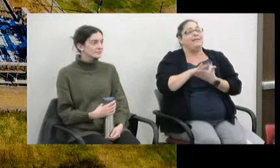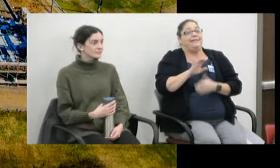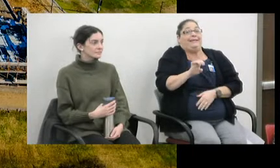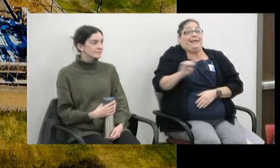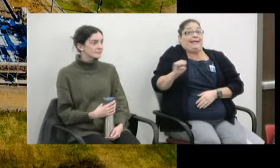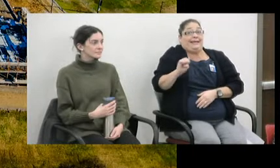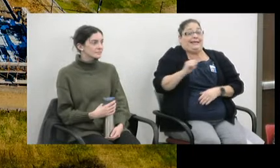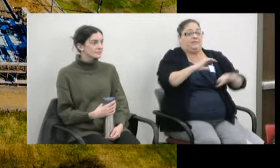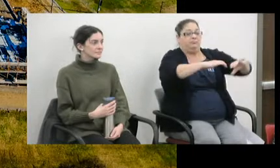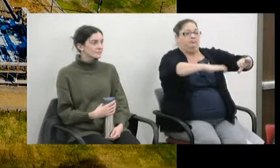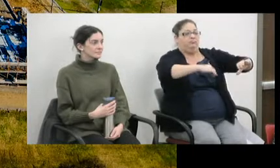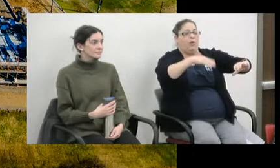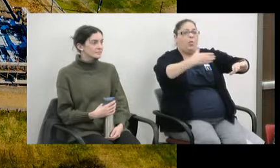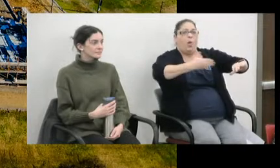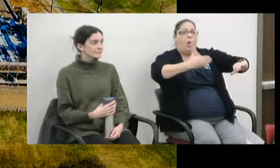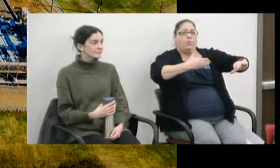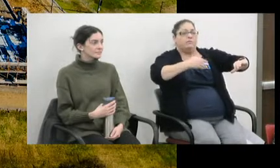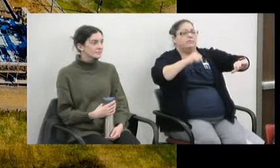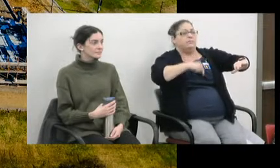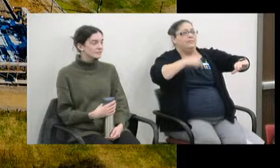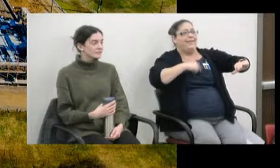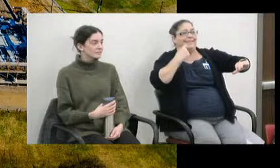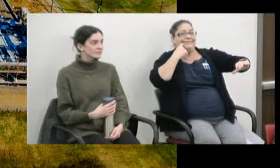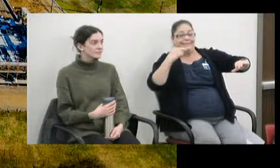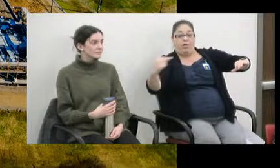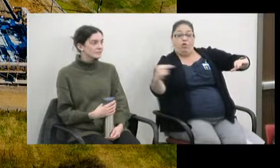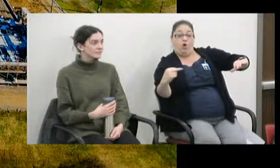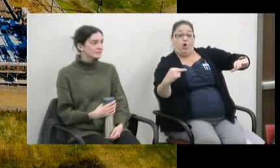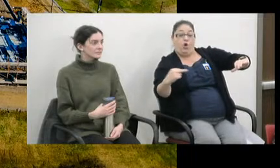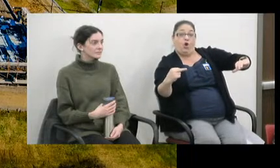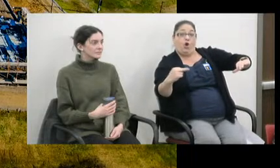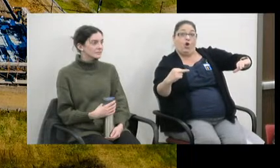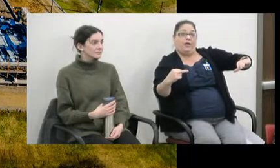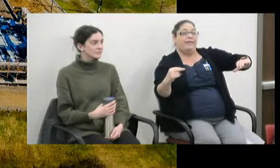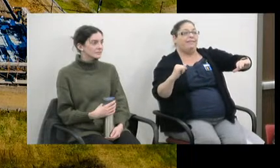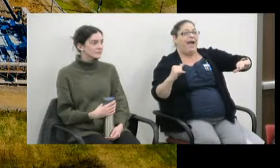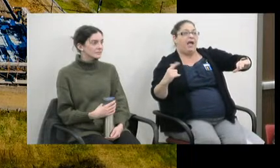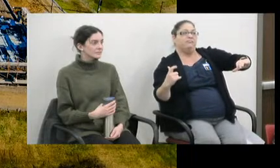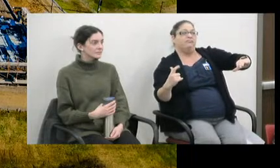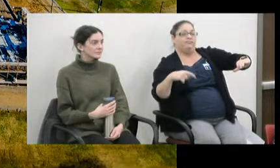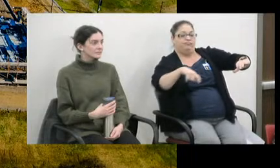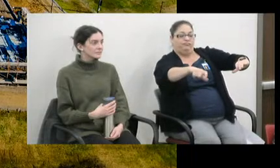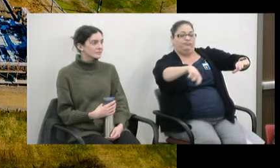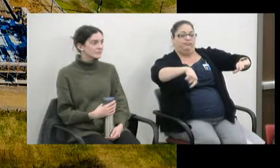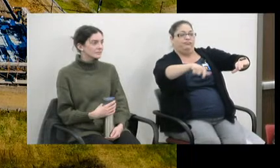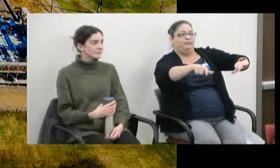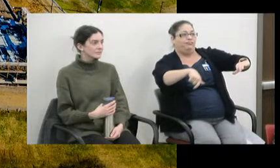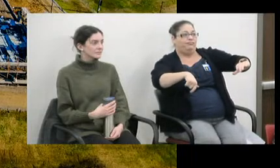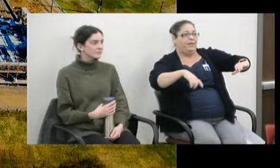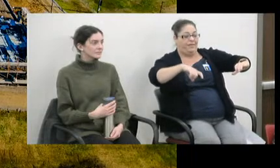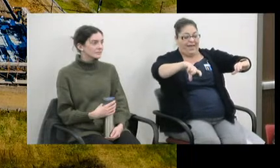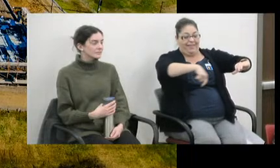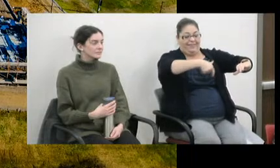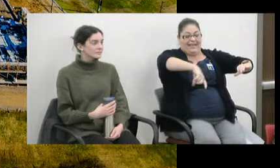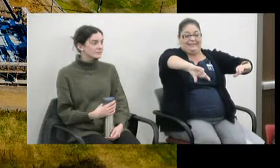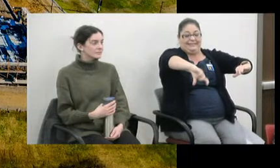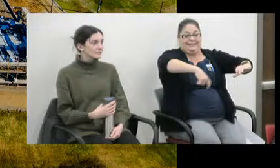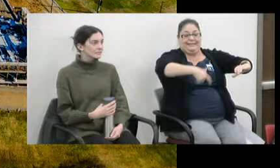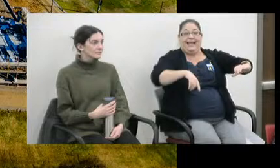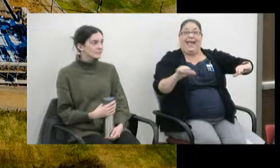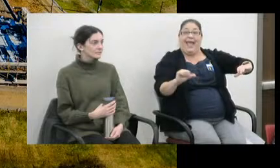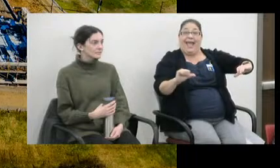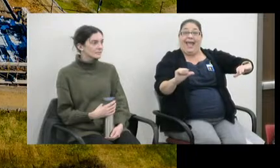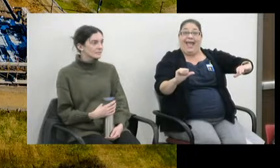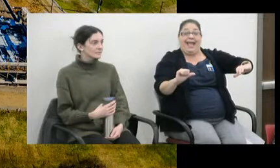building. You were just looking at that wall that I showed you a couple pictures ago. That's the wall here. So this is area A that was poured